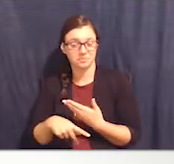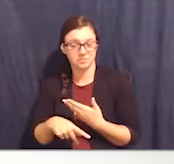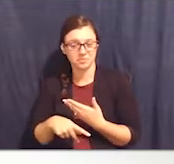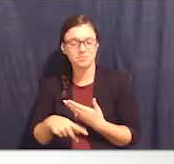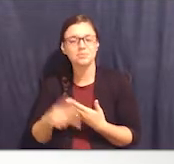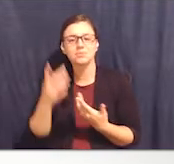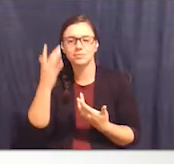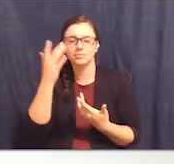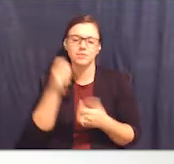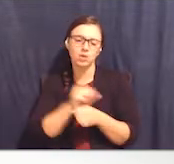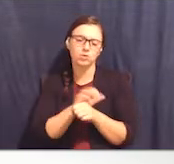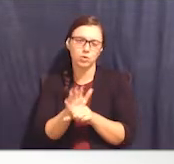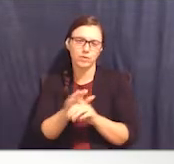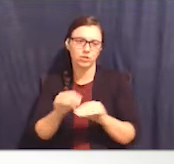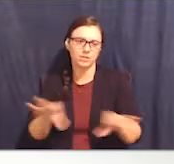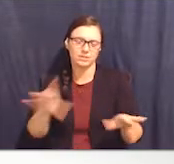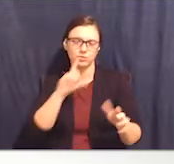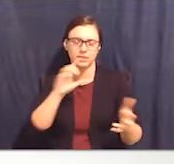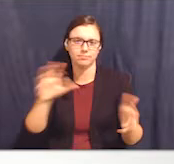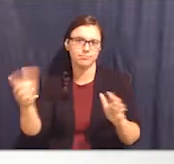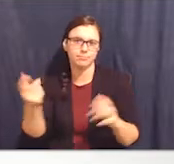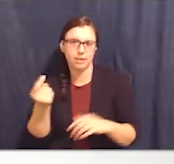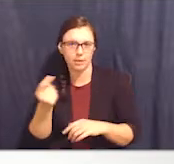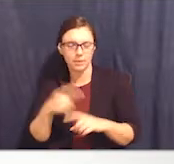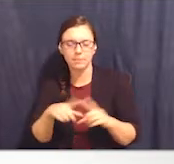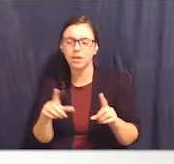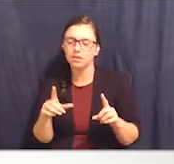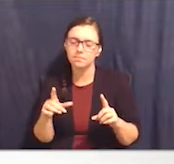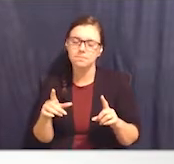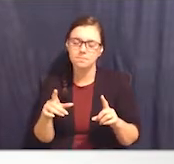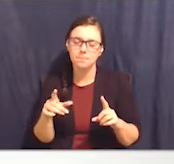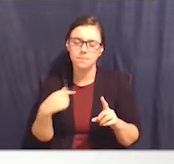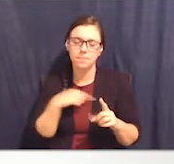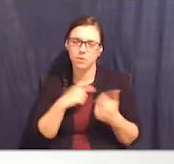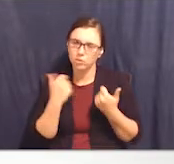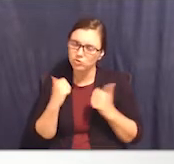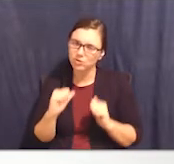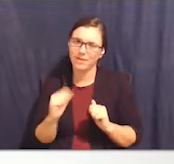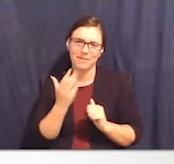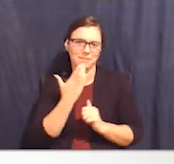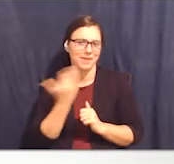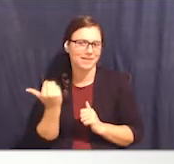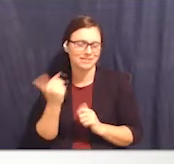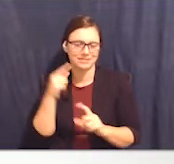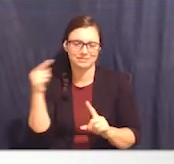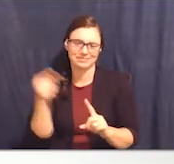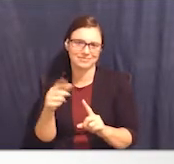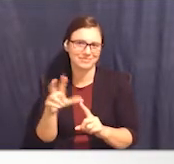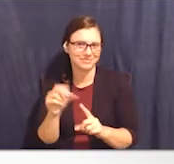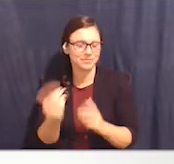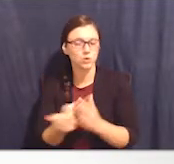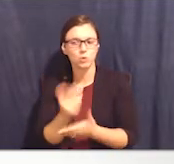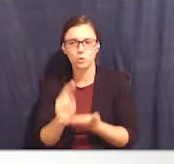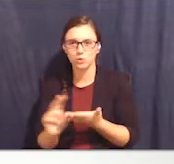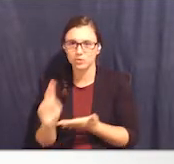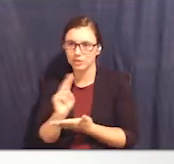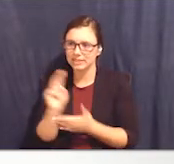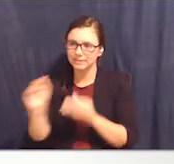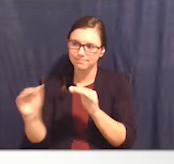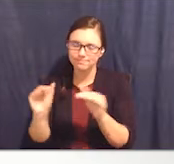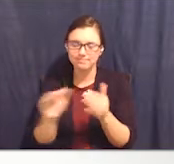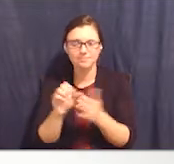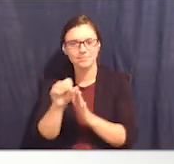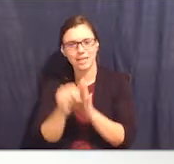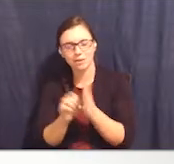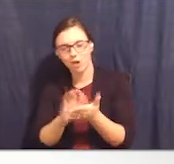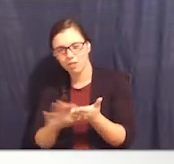hour-long IEP meetings, they forget to bring up these things. But we're trying to get that information out to